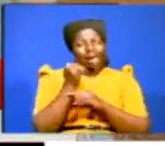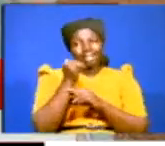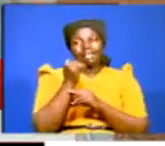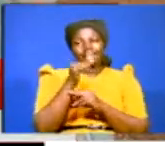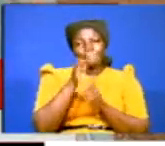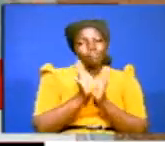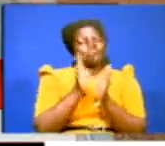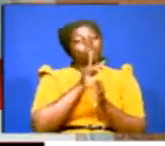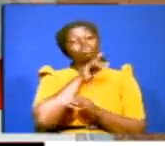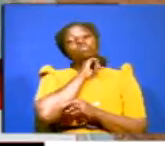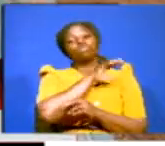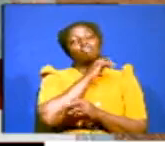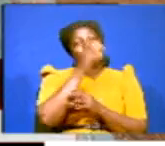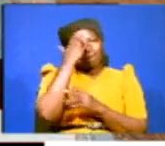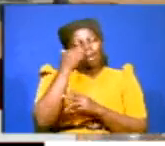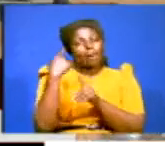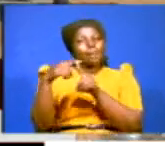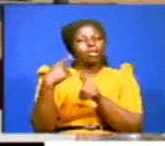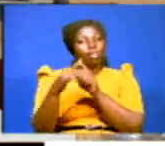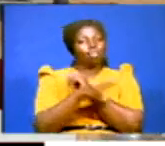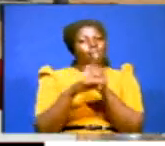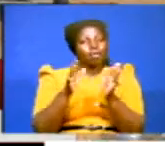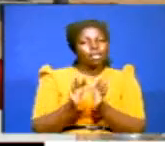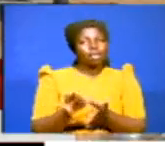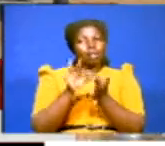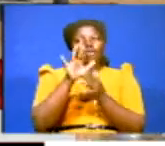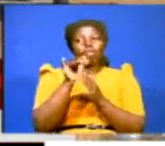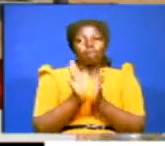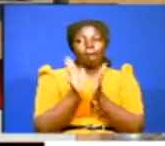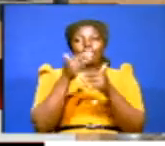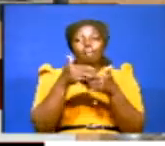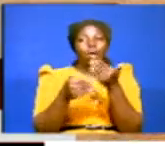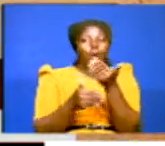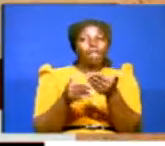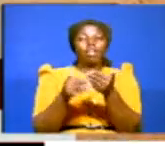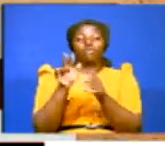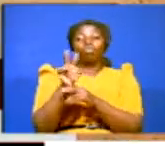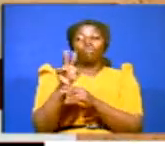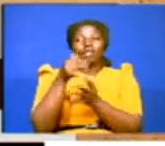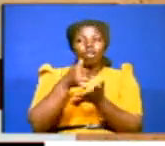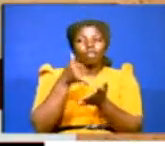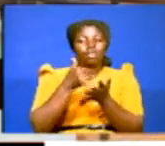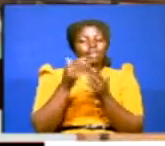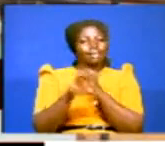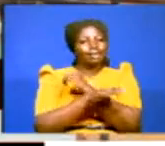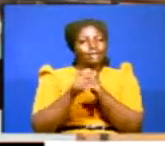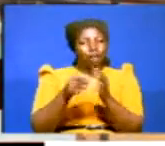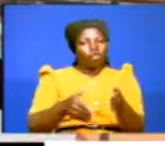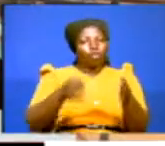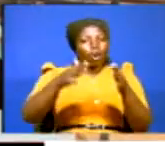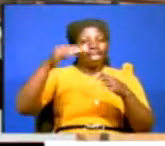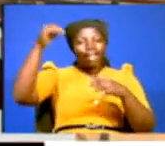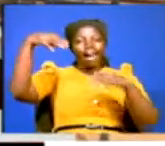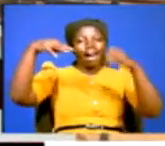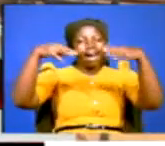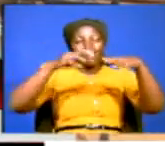theft, especially from public infrastructures. The two are also involved in the theft of street lights and water pipes. Leo